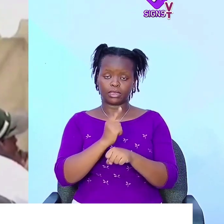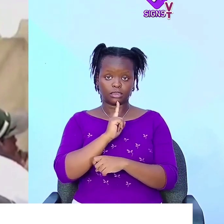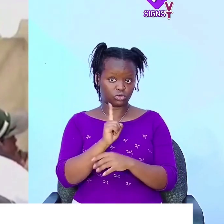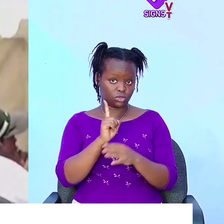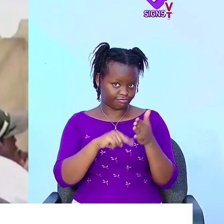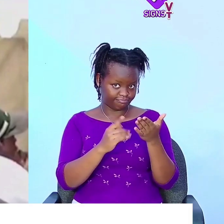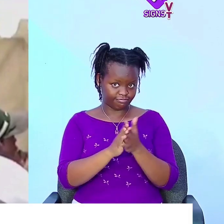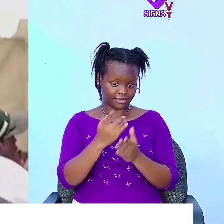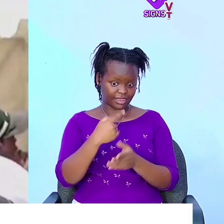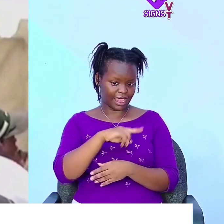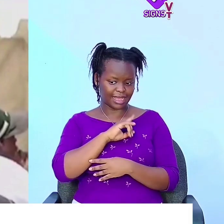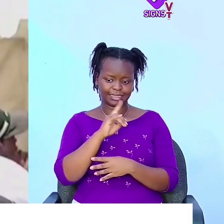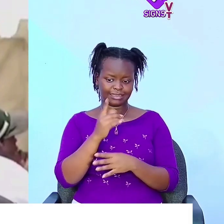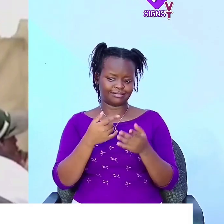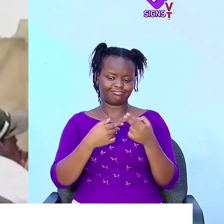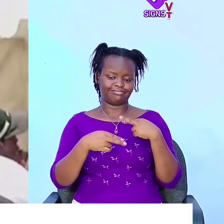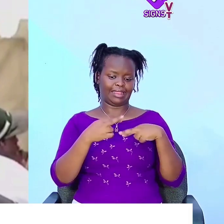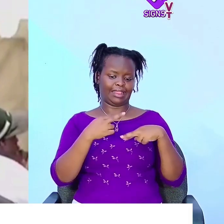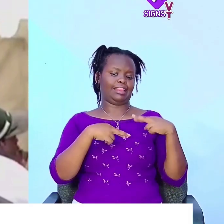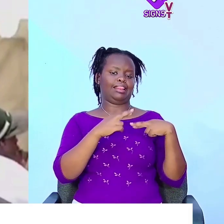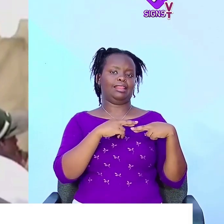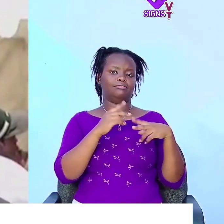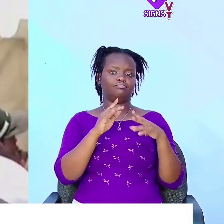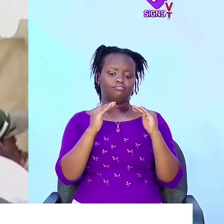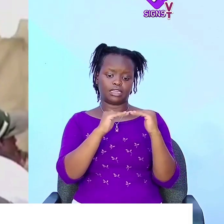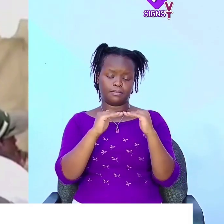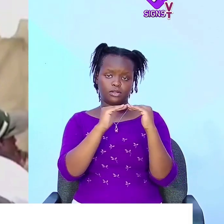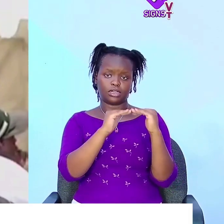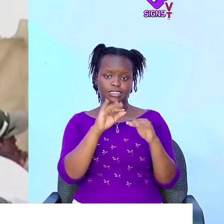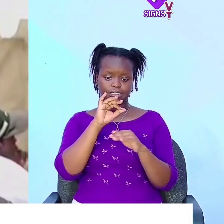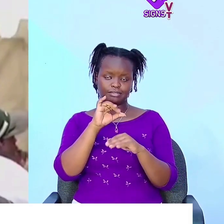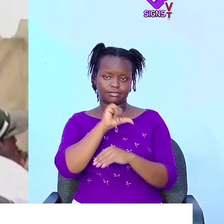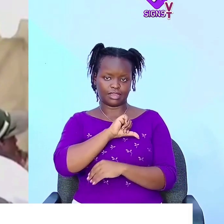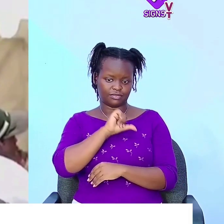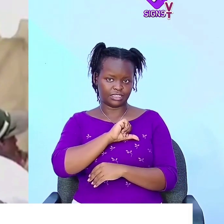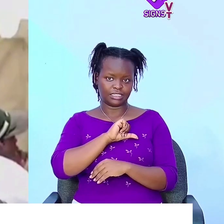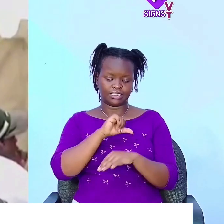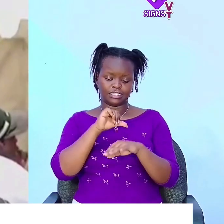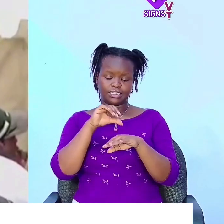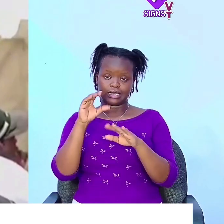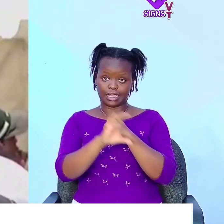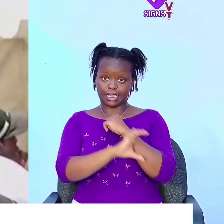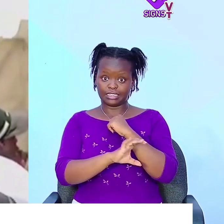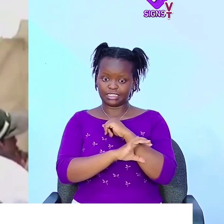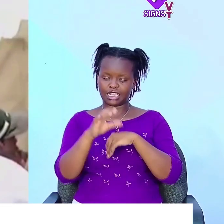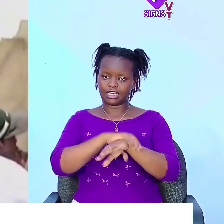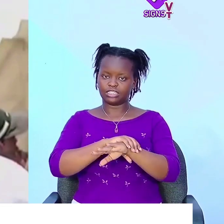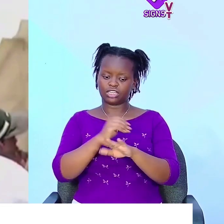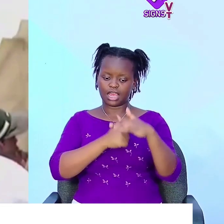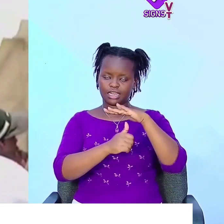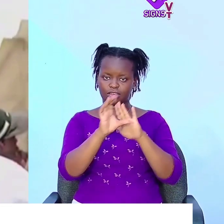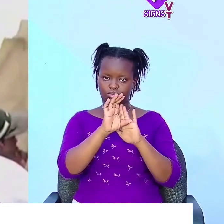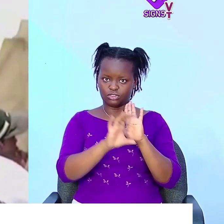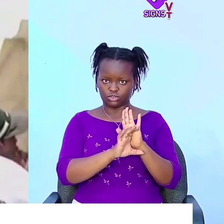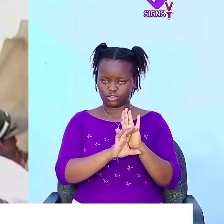we don't reverse the democratic gains that this country has gained under the 2010 Constitution. If we